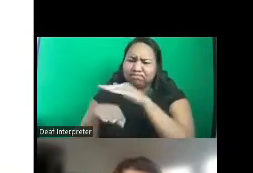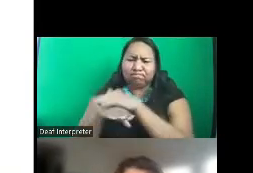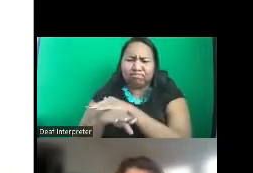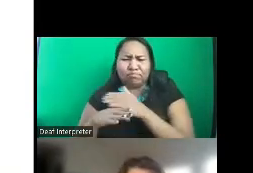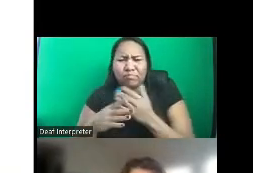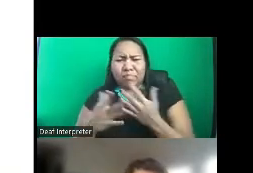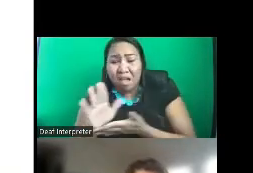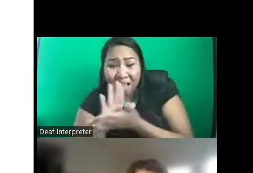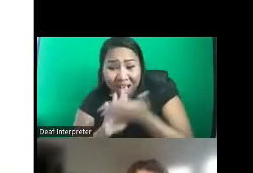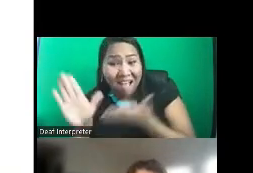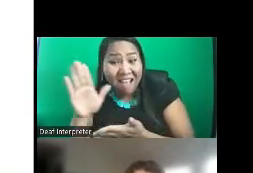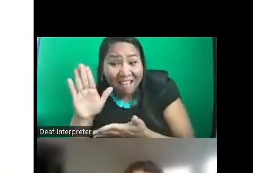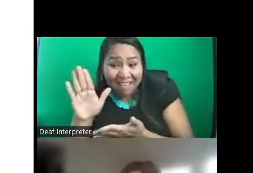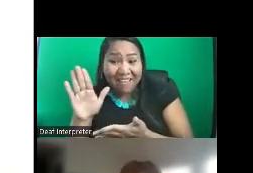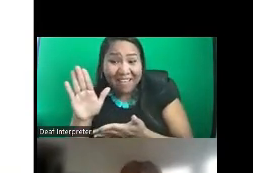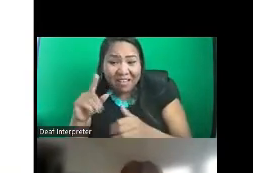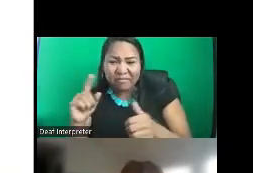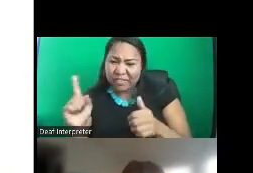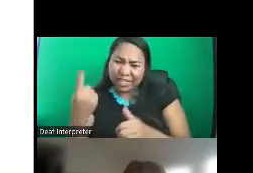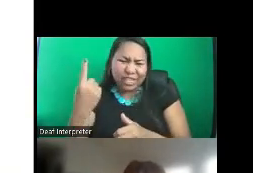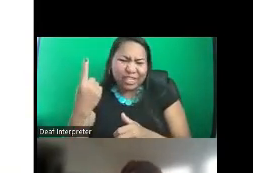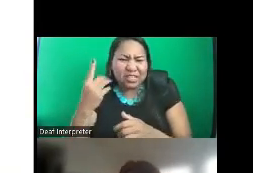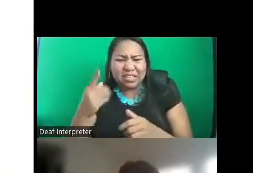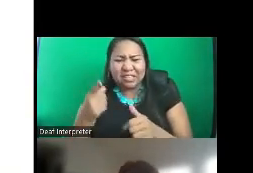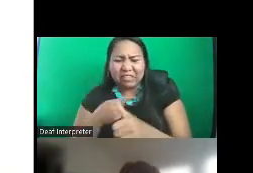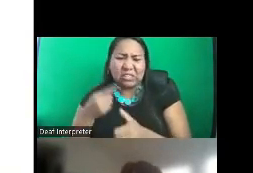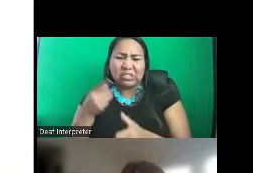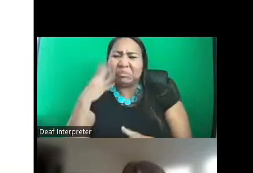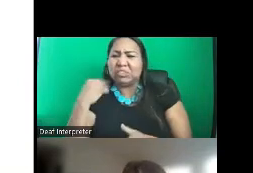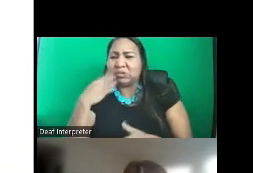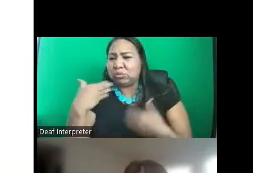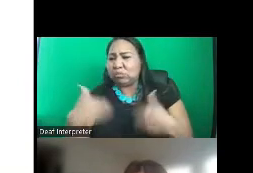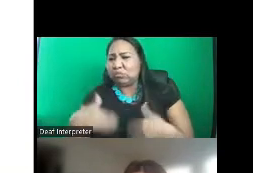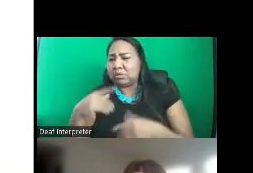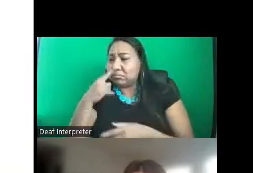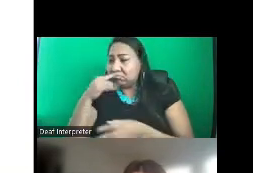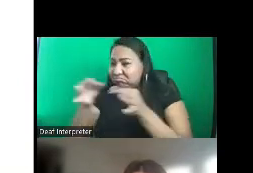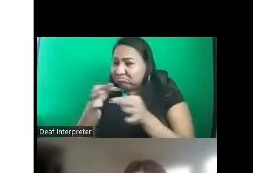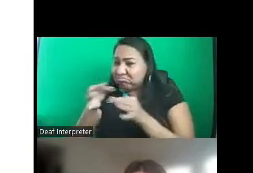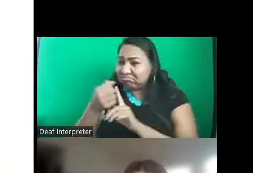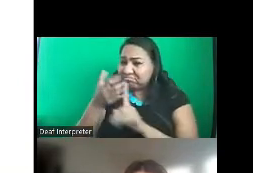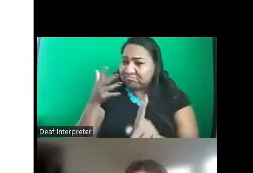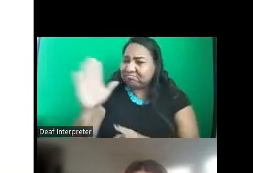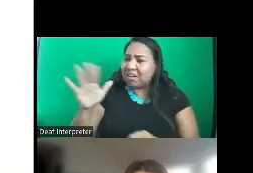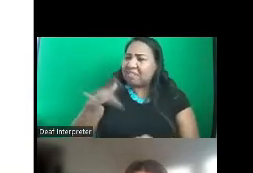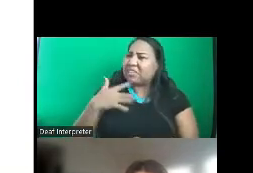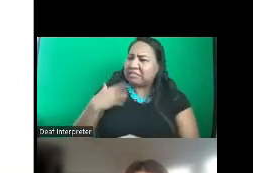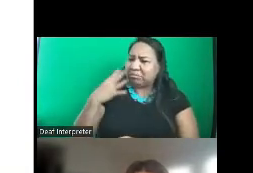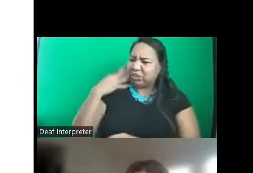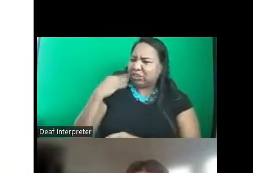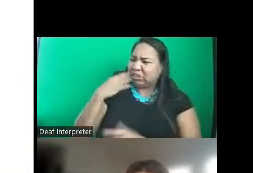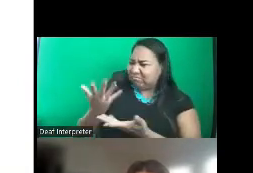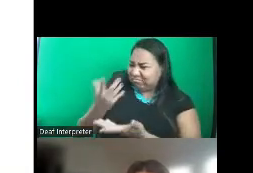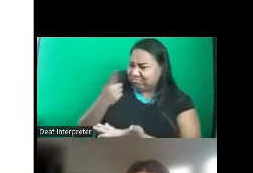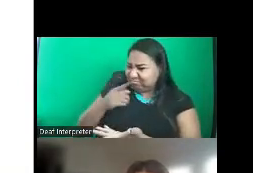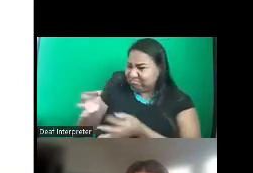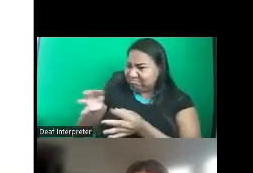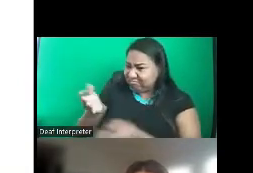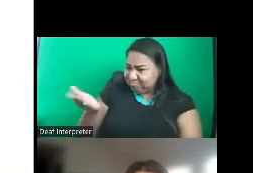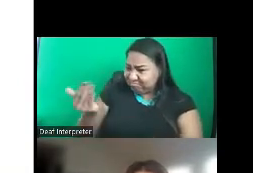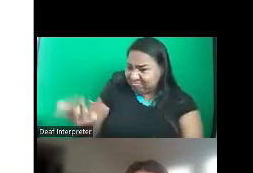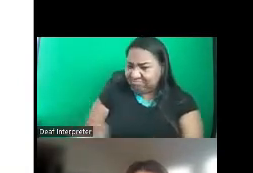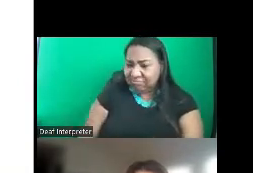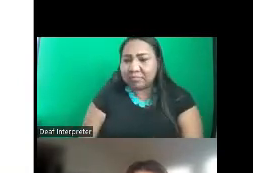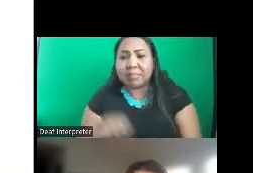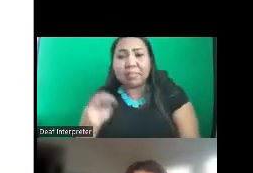this experience. Of course. So I decided to give college a second try